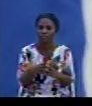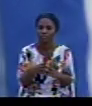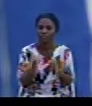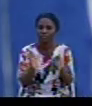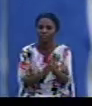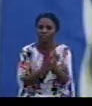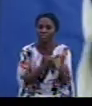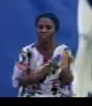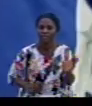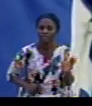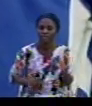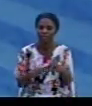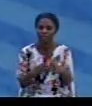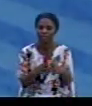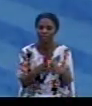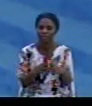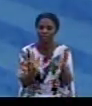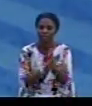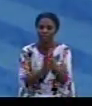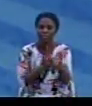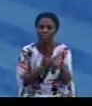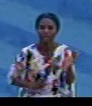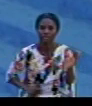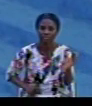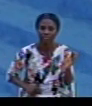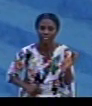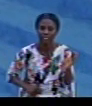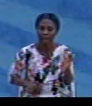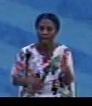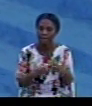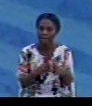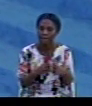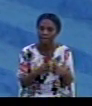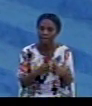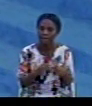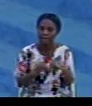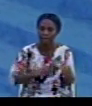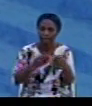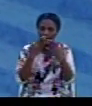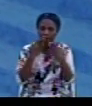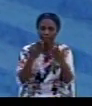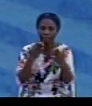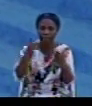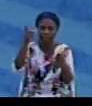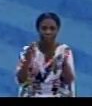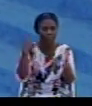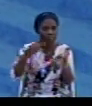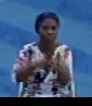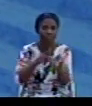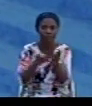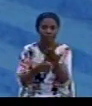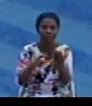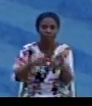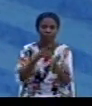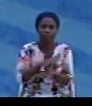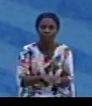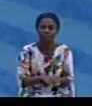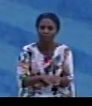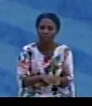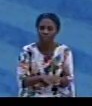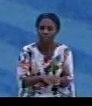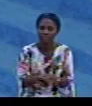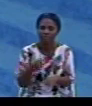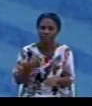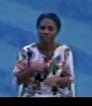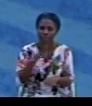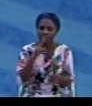To hold the microphone. Praise Jesus. Yeah, I thank God for bringing me for this program this evening. When we are coming this